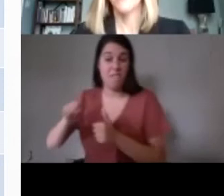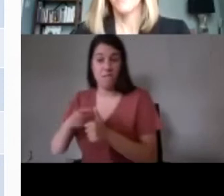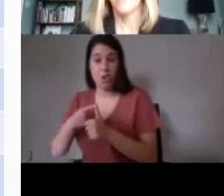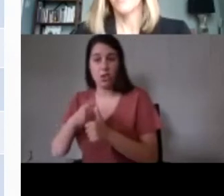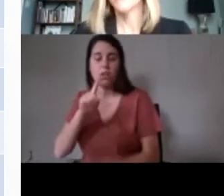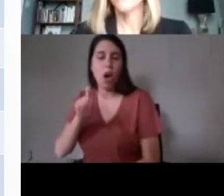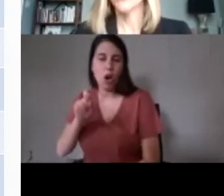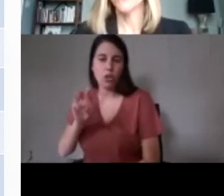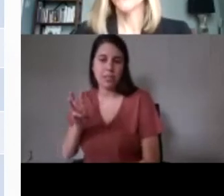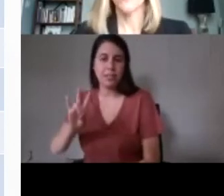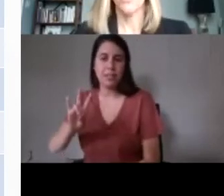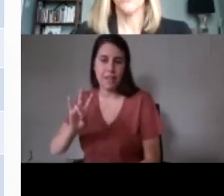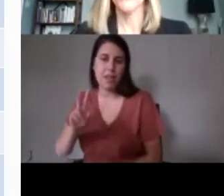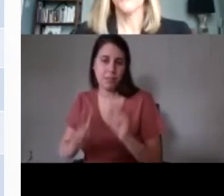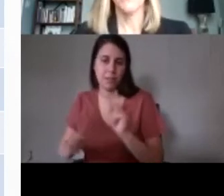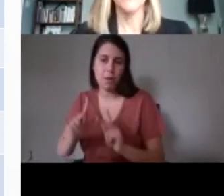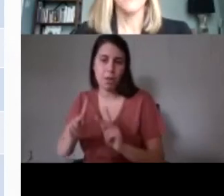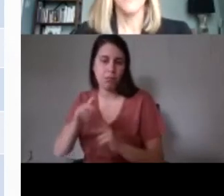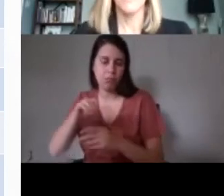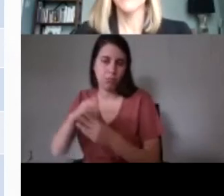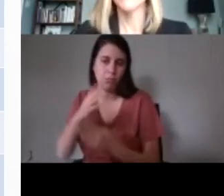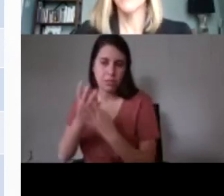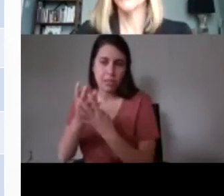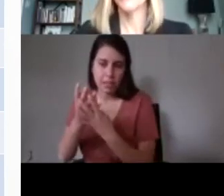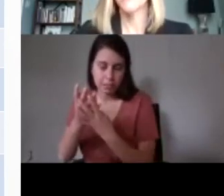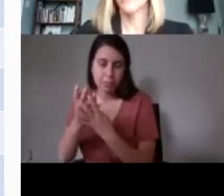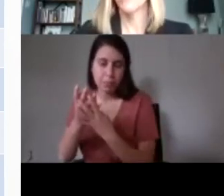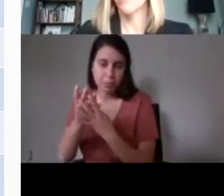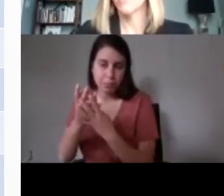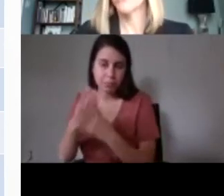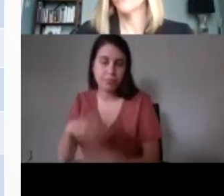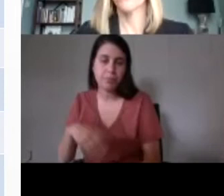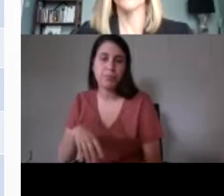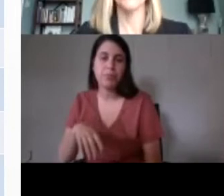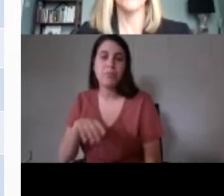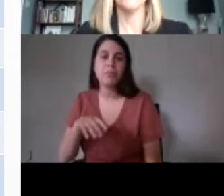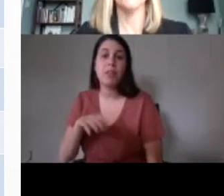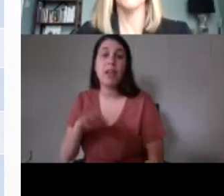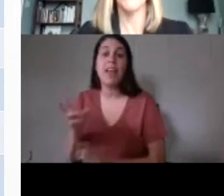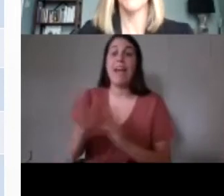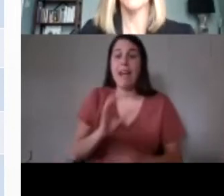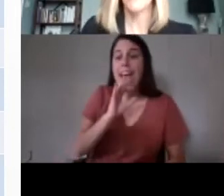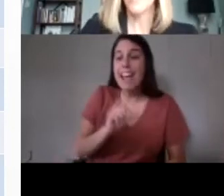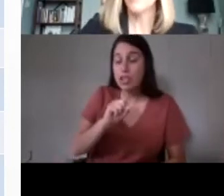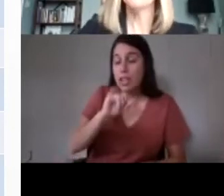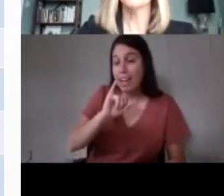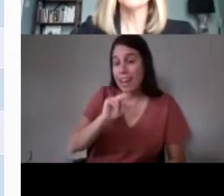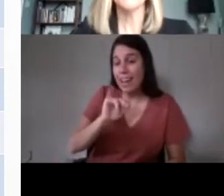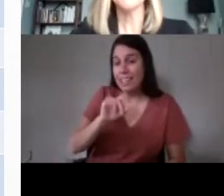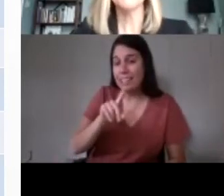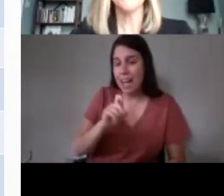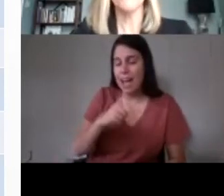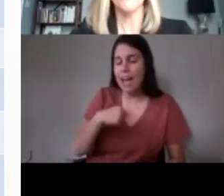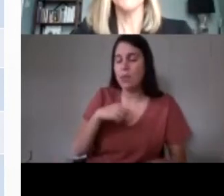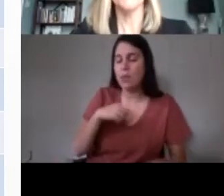167 individuals who were incarcerated, and Aging Inside, we were able to recruit 258. There were